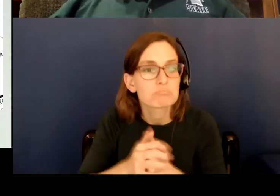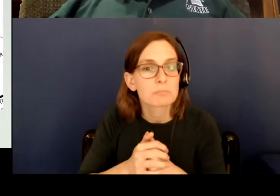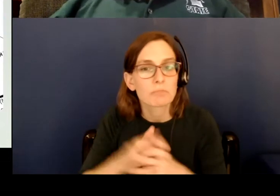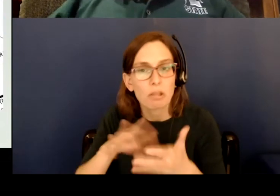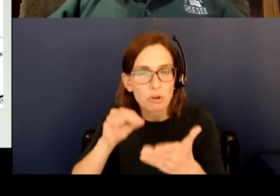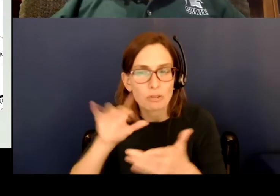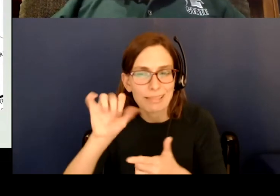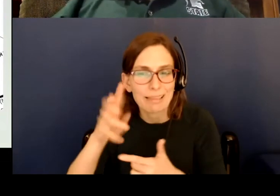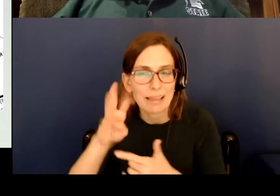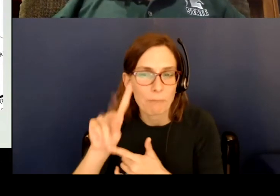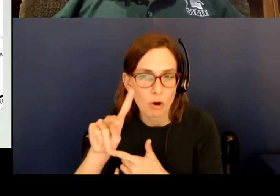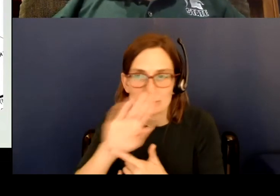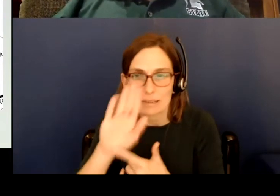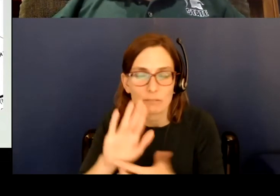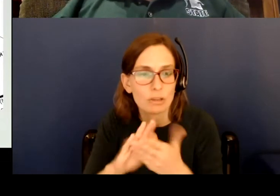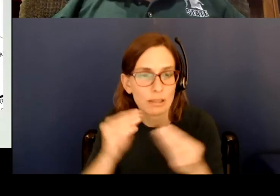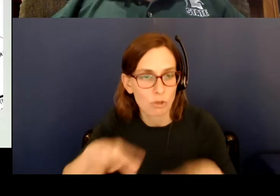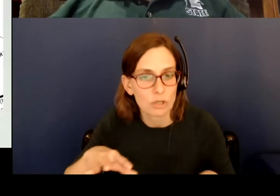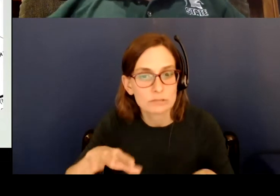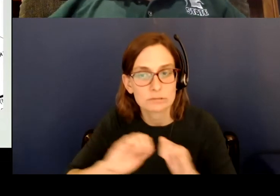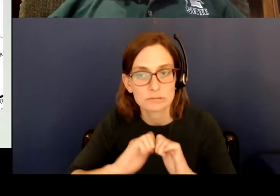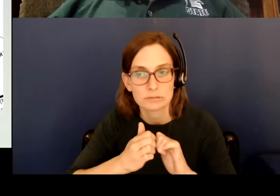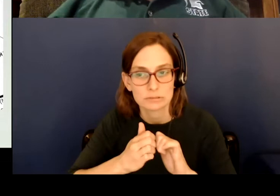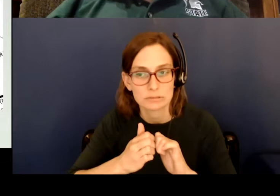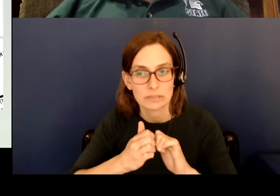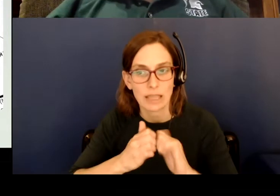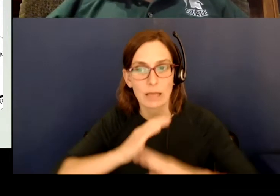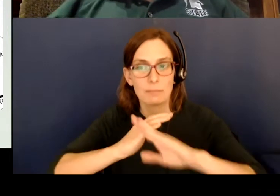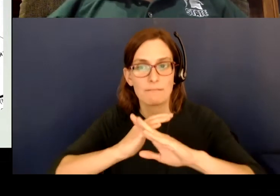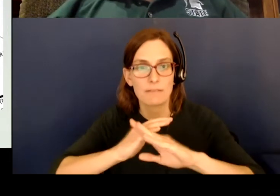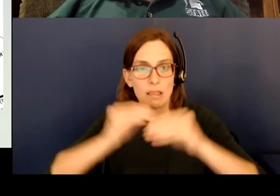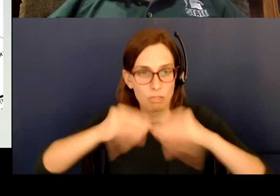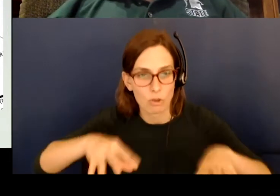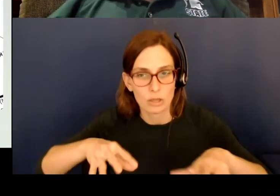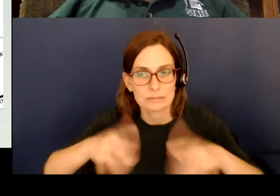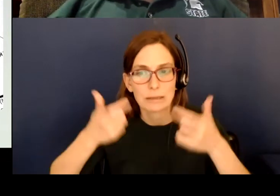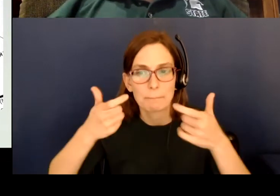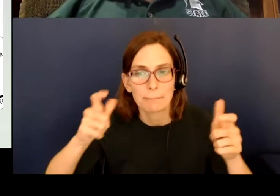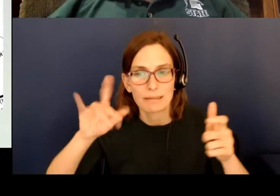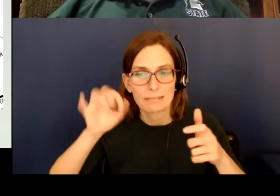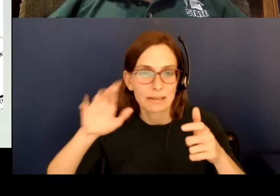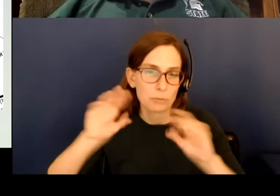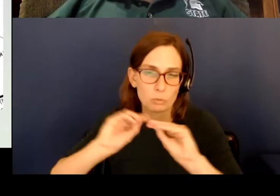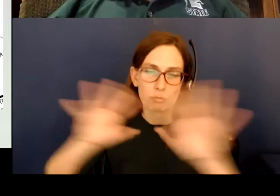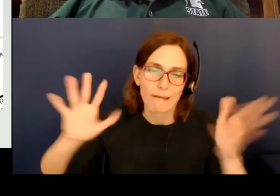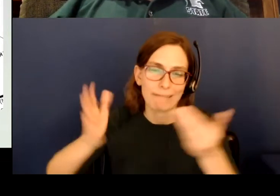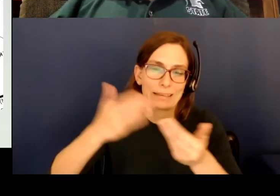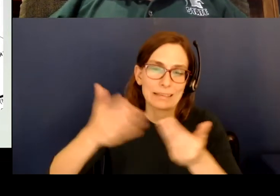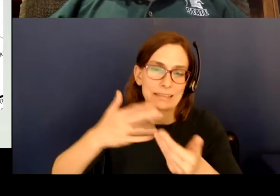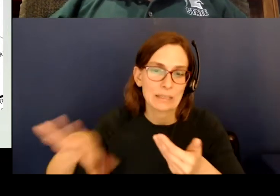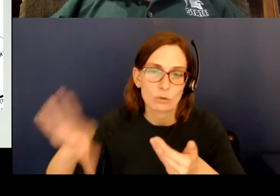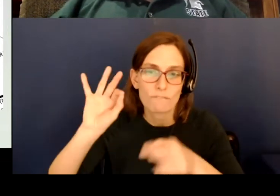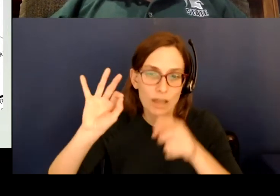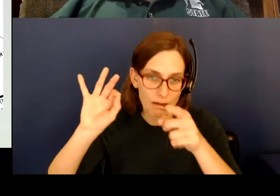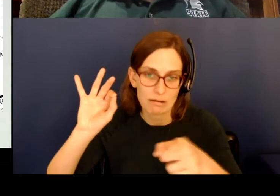So now, how do constellations keep us from getting lost? Well, remember, the Big Dipper is bright and easy to find. All right.